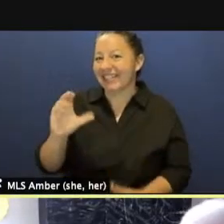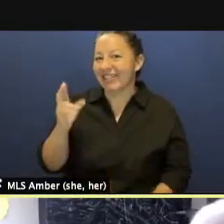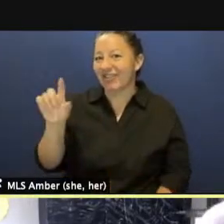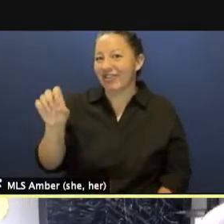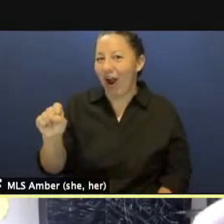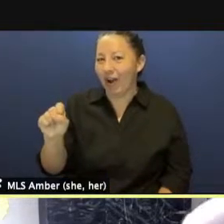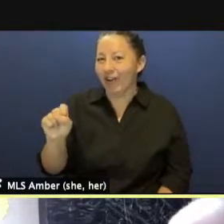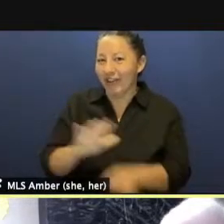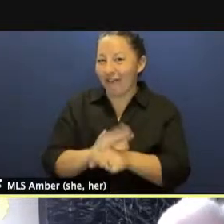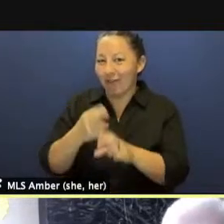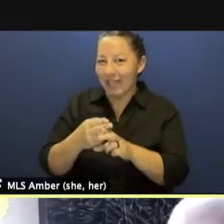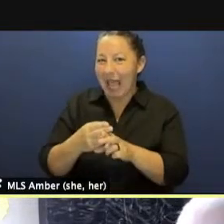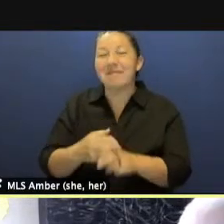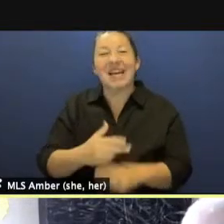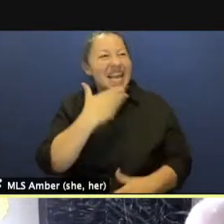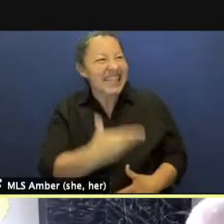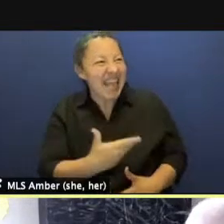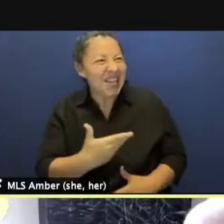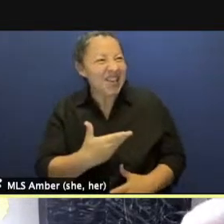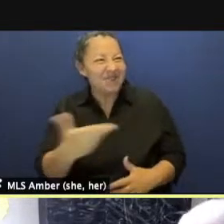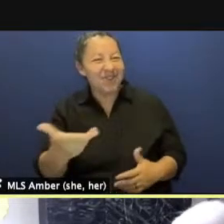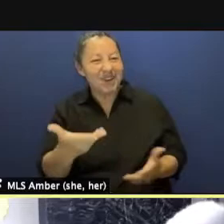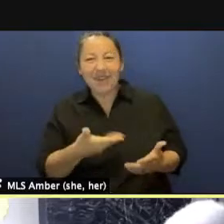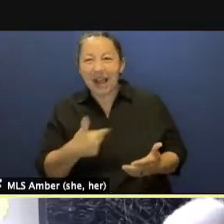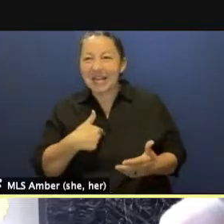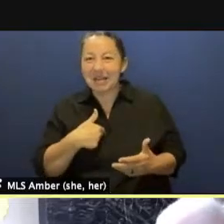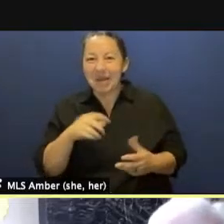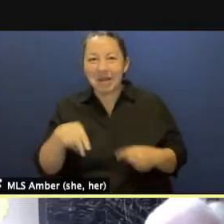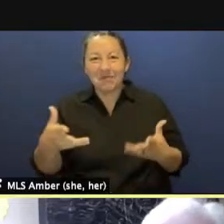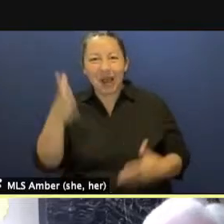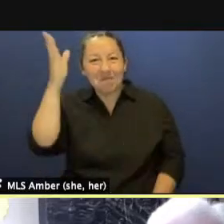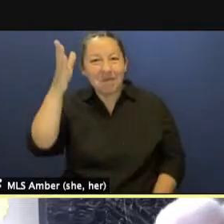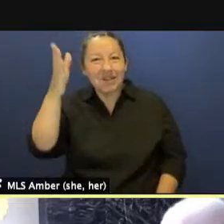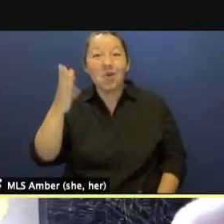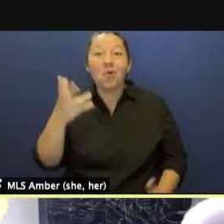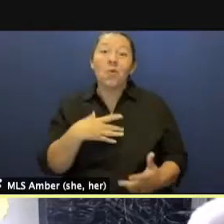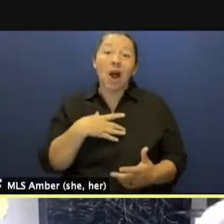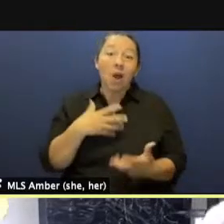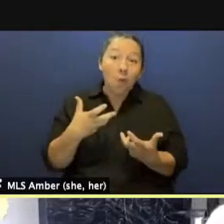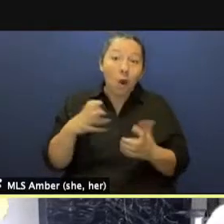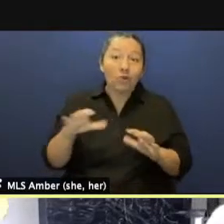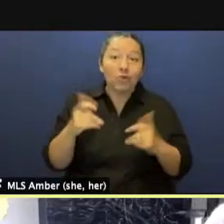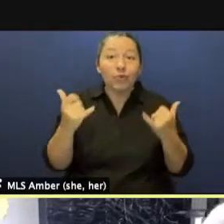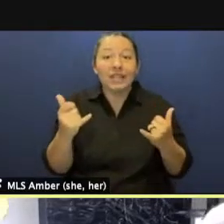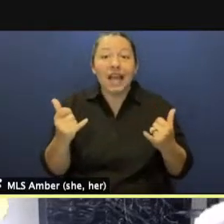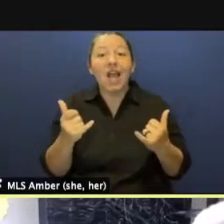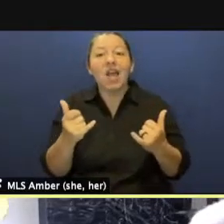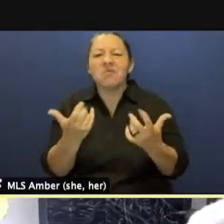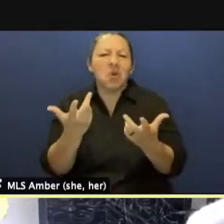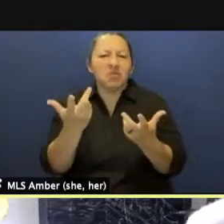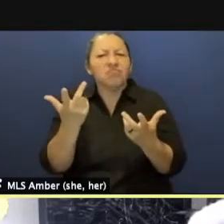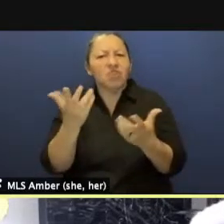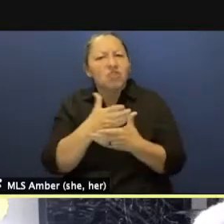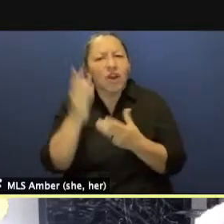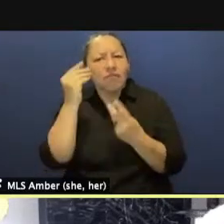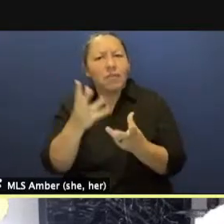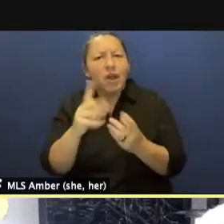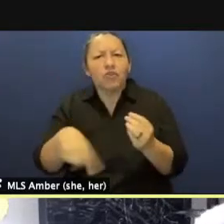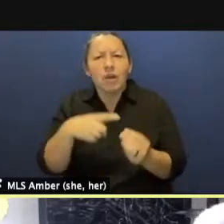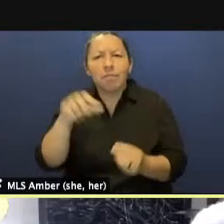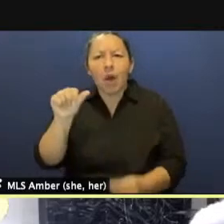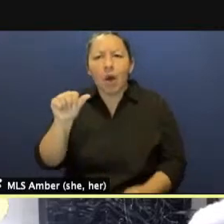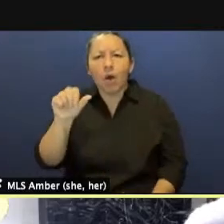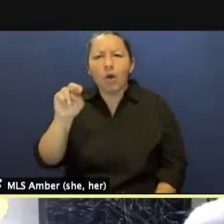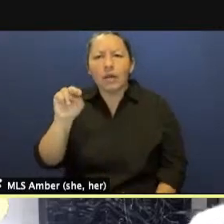Great. Well, thank you for inviting me to give this presentation. What I'd like to do today is brief you on